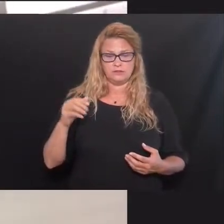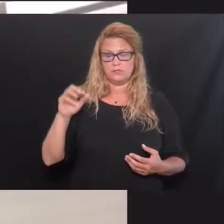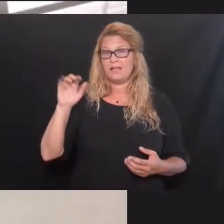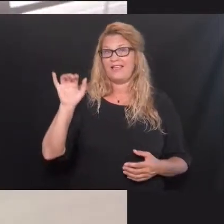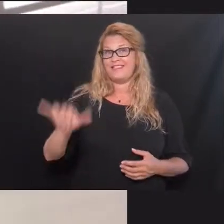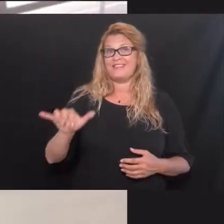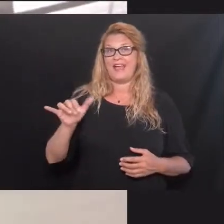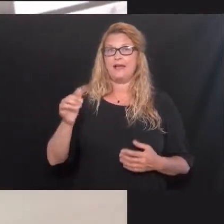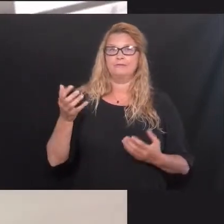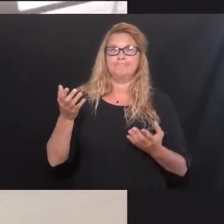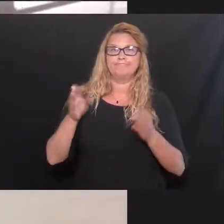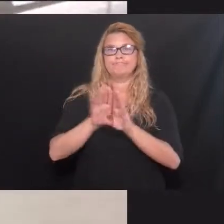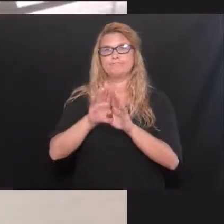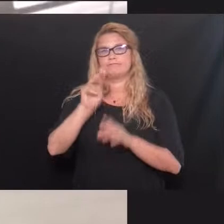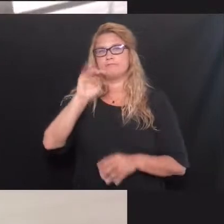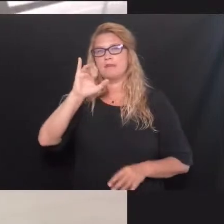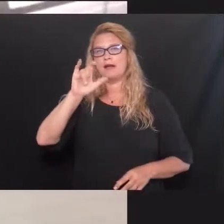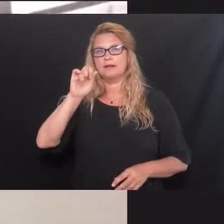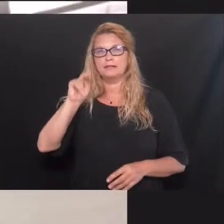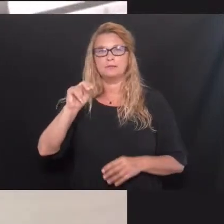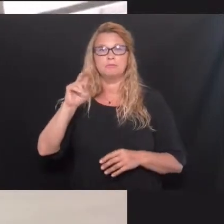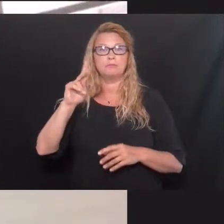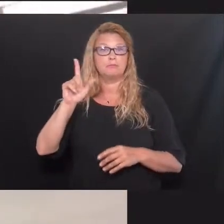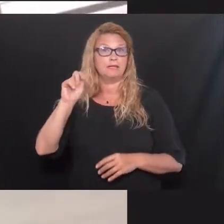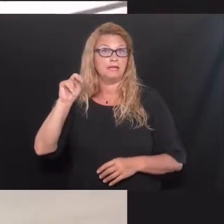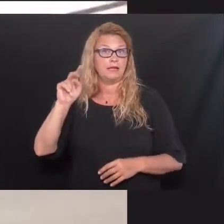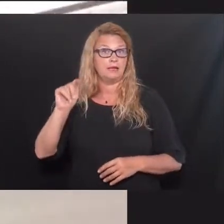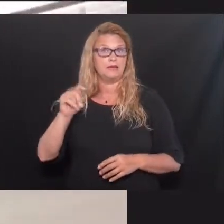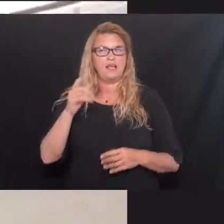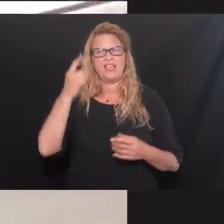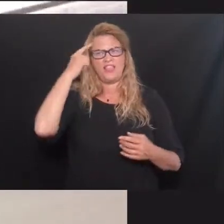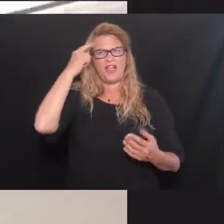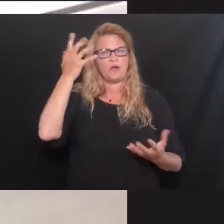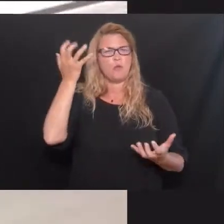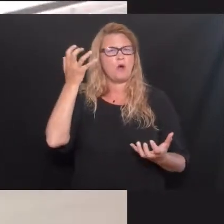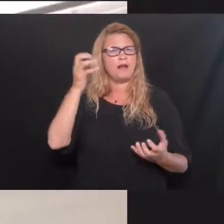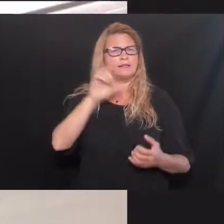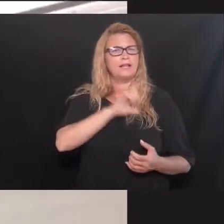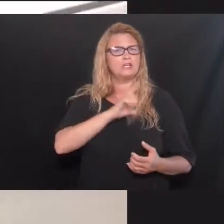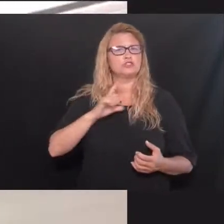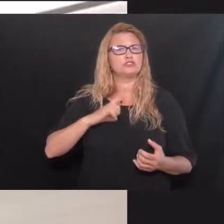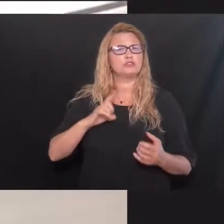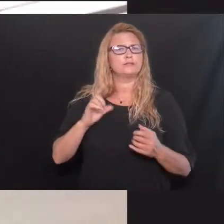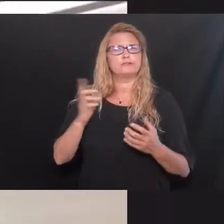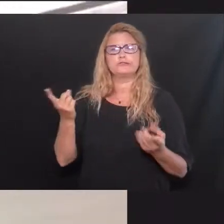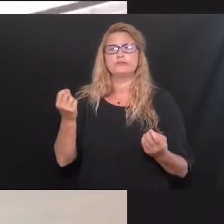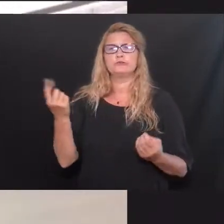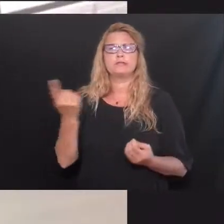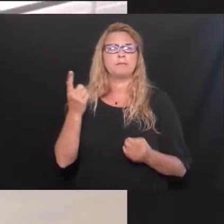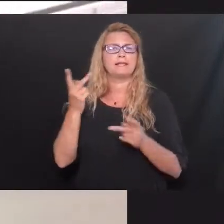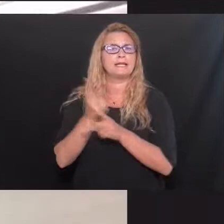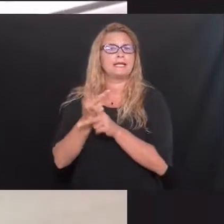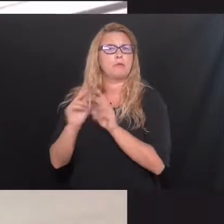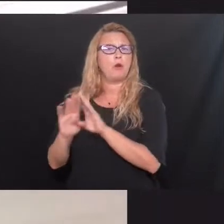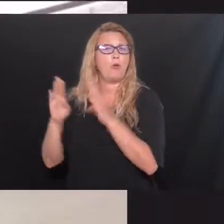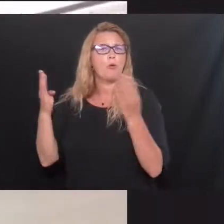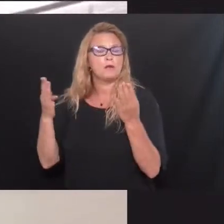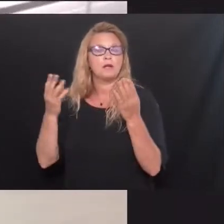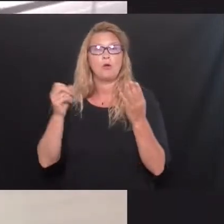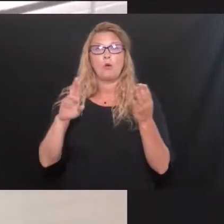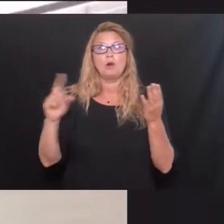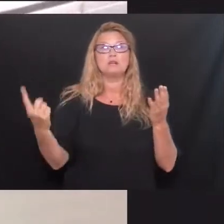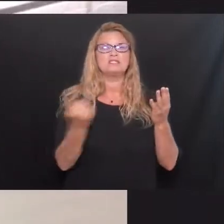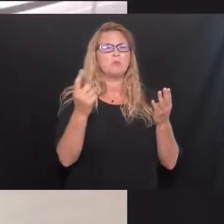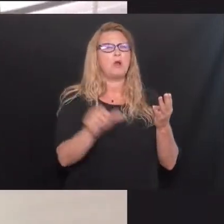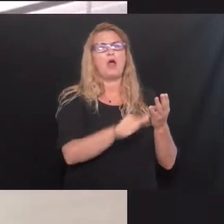plant shutting down in Morgantown. They think you in the legislature could do more to try to keep that plant open, or to try and get somebody else to